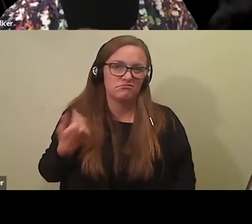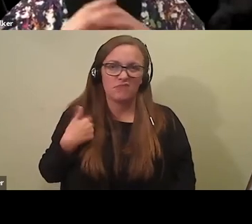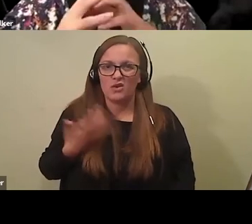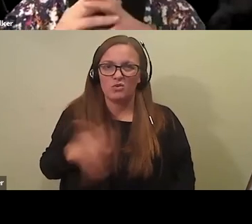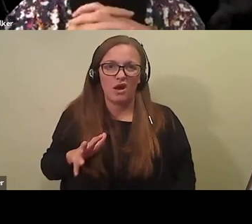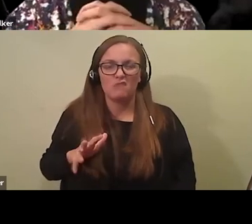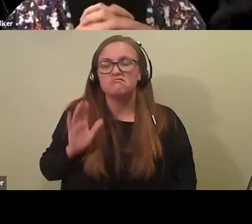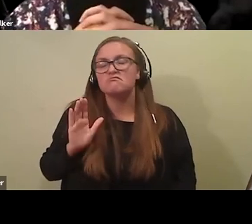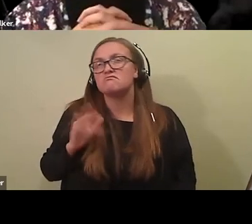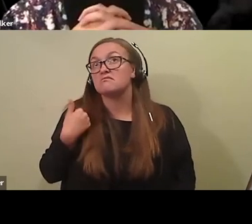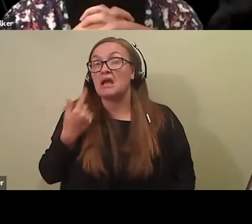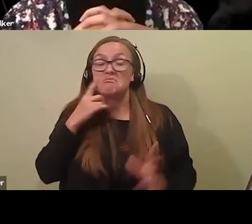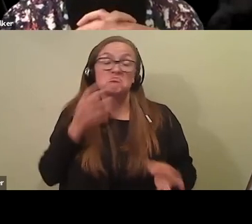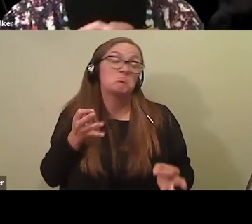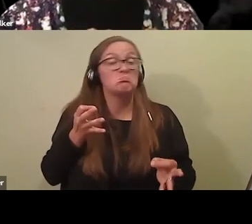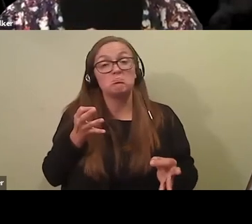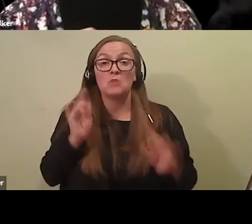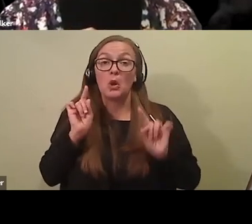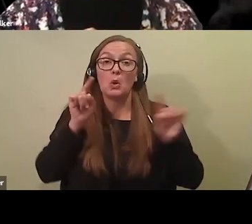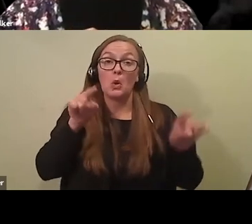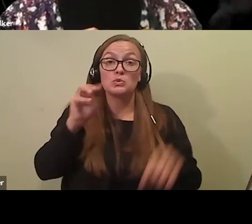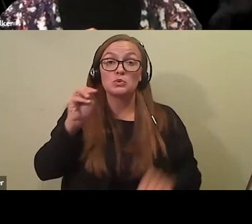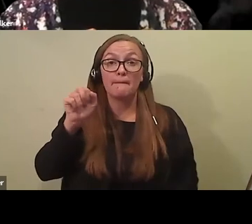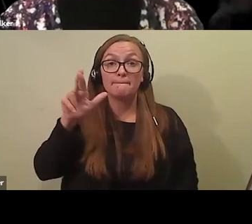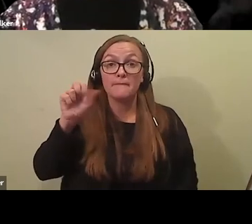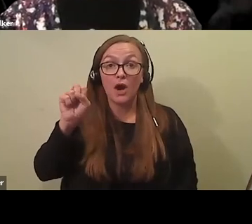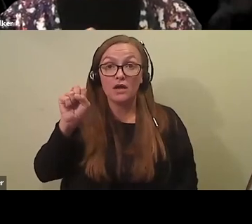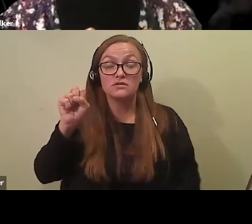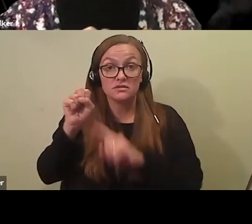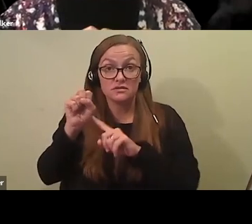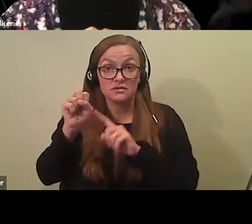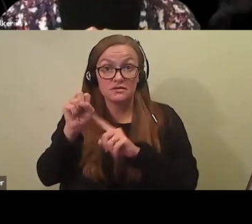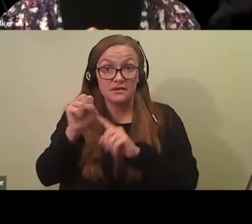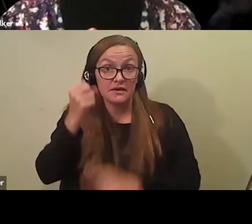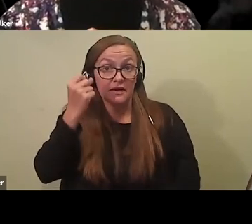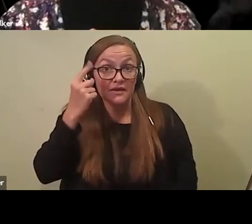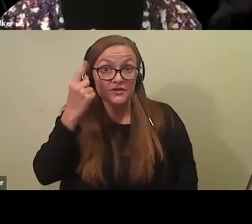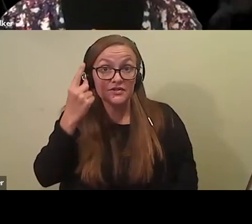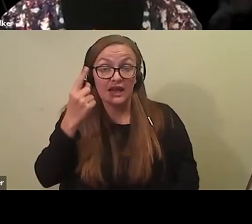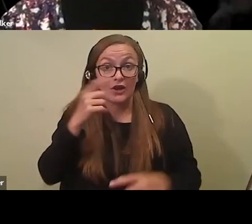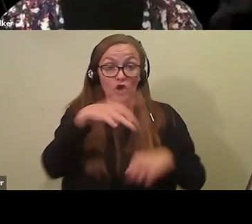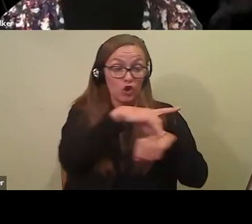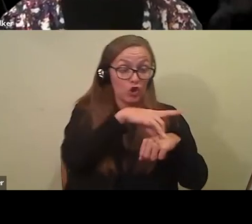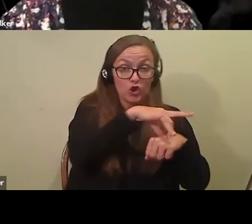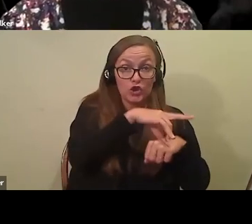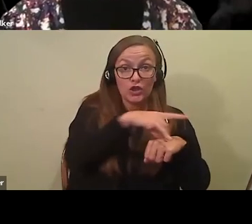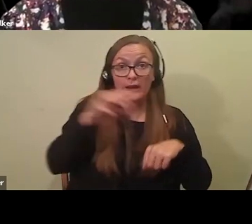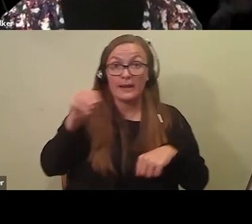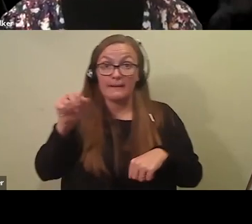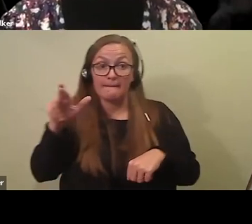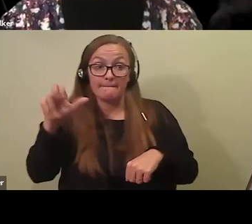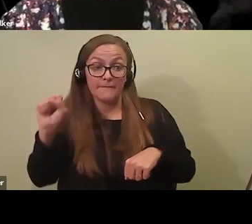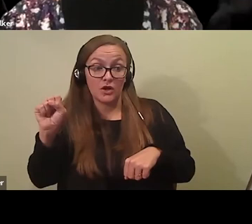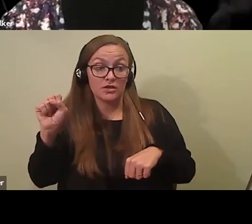Mars. Now the planet Mars, even at its closest approach to the Earth, is at a distance for me